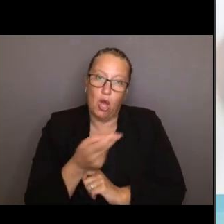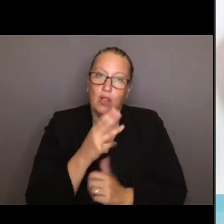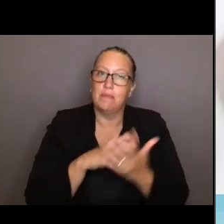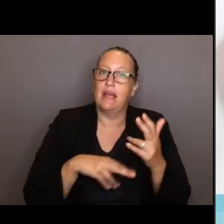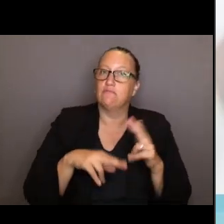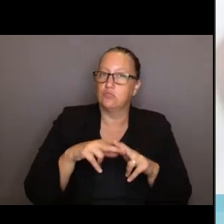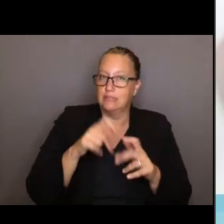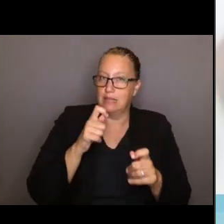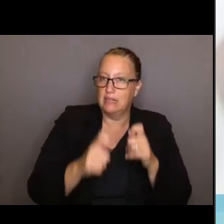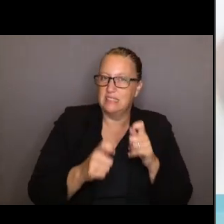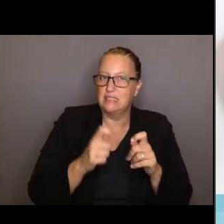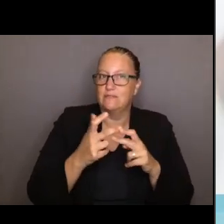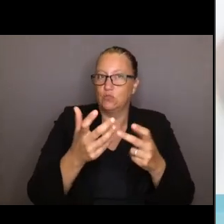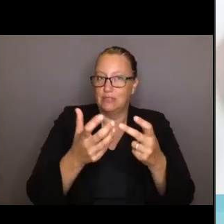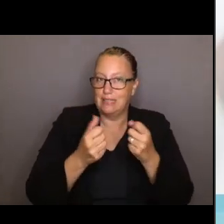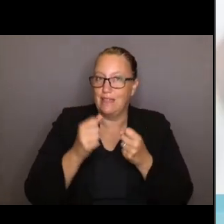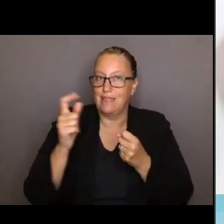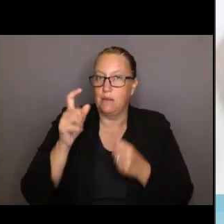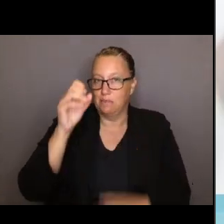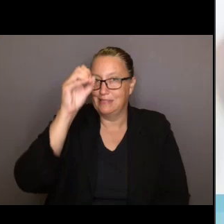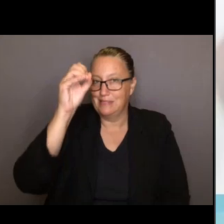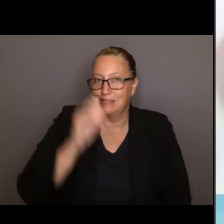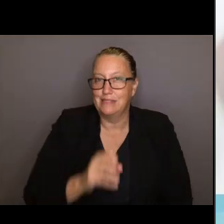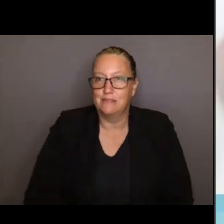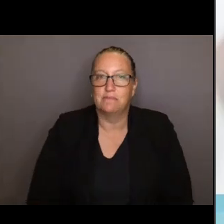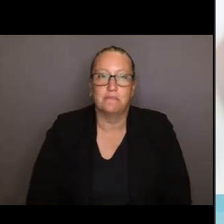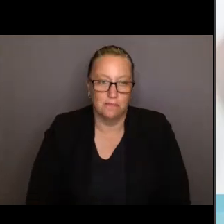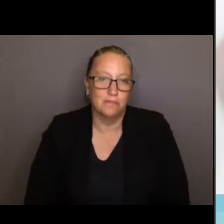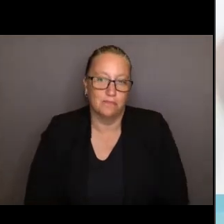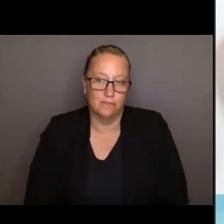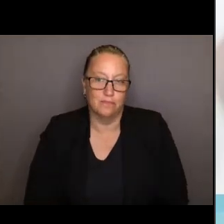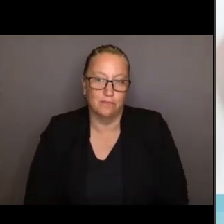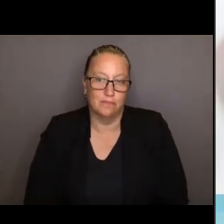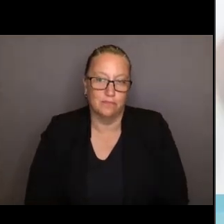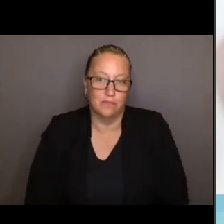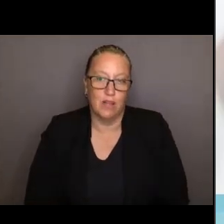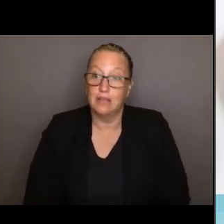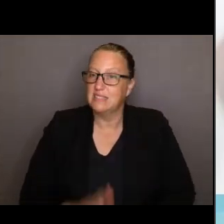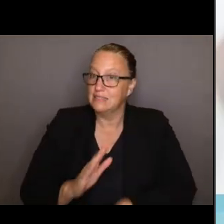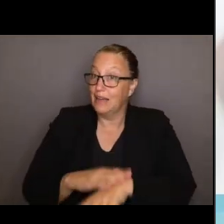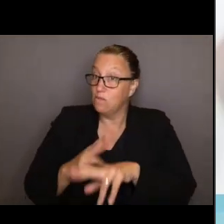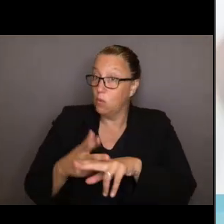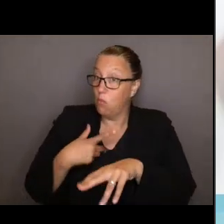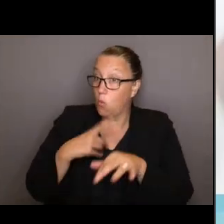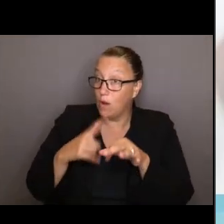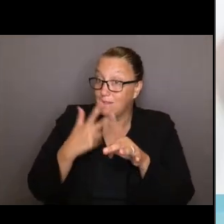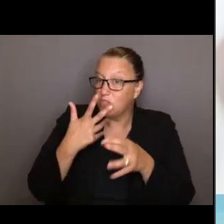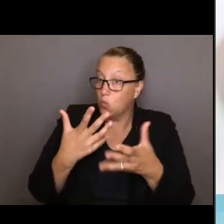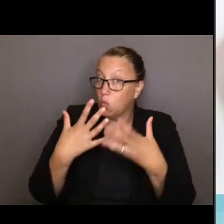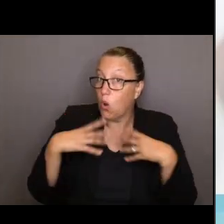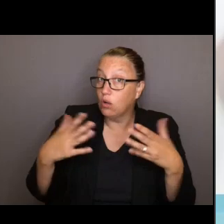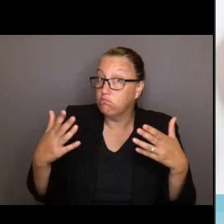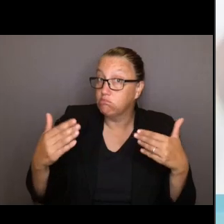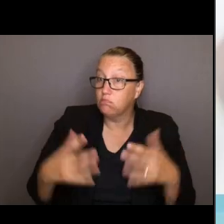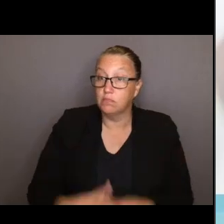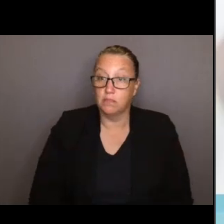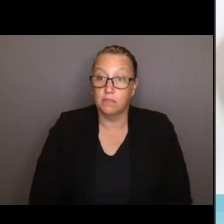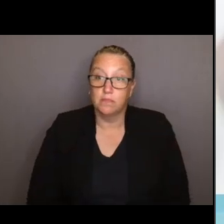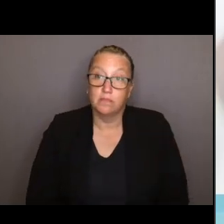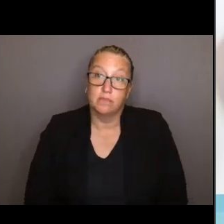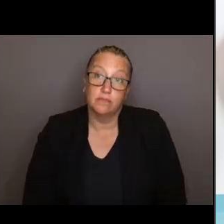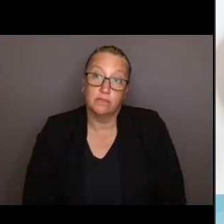that percentage. Okay, well, we do have time for more questions if anyone has any question they want